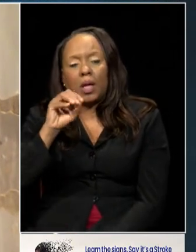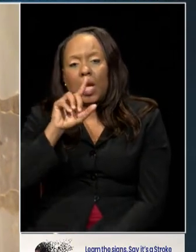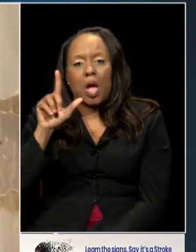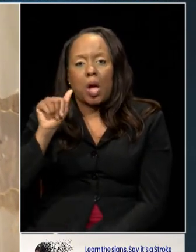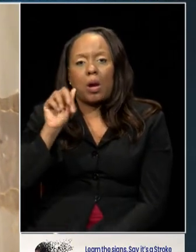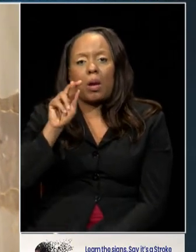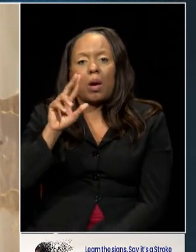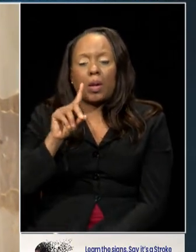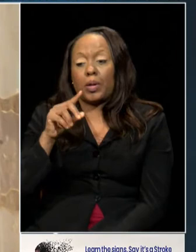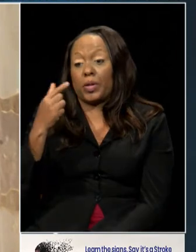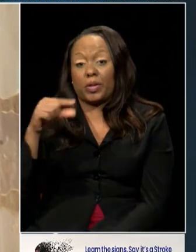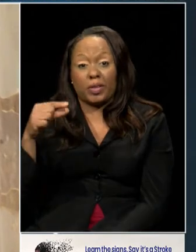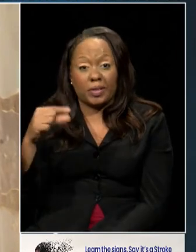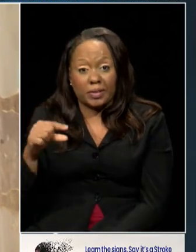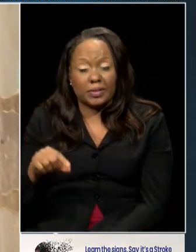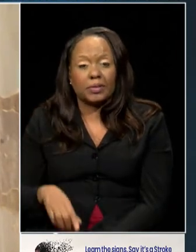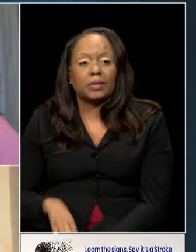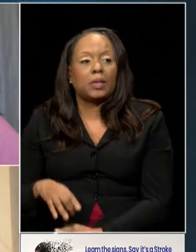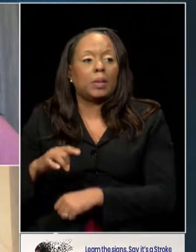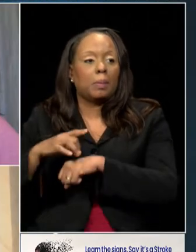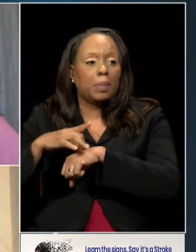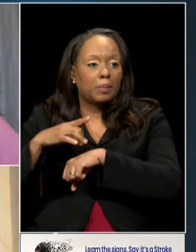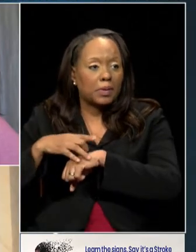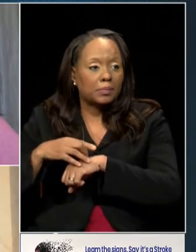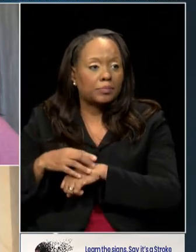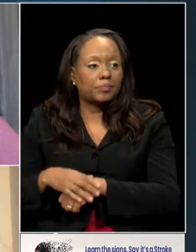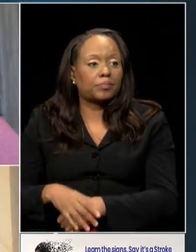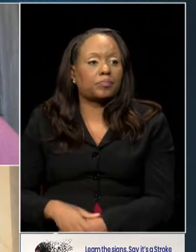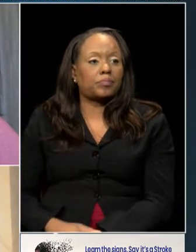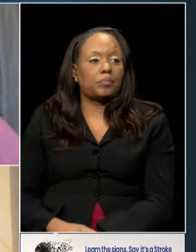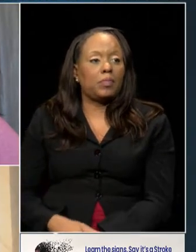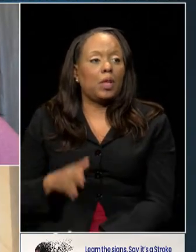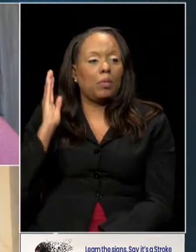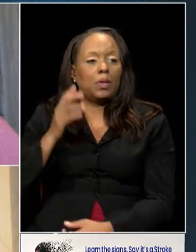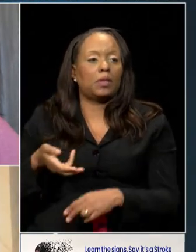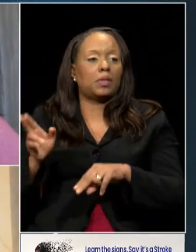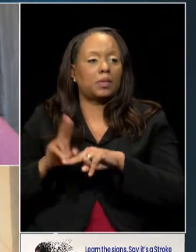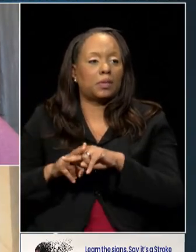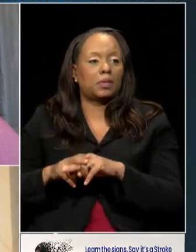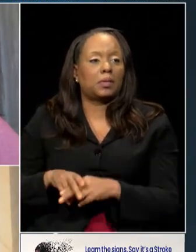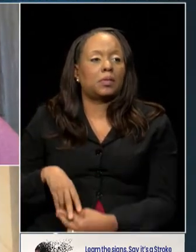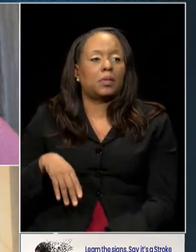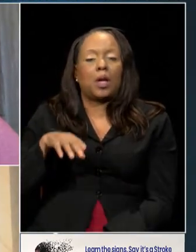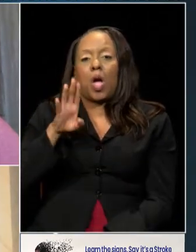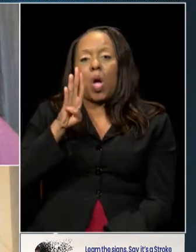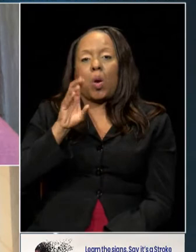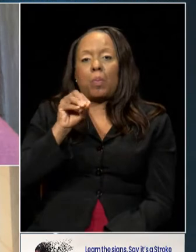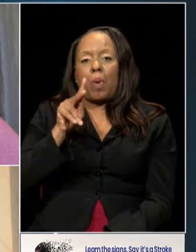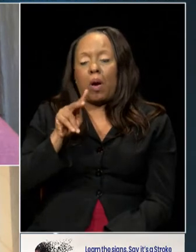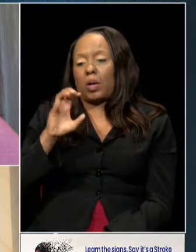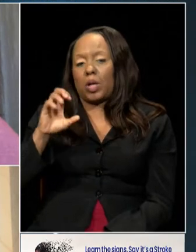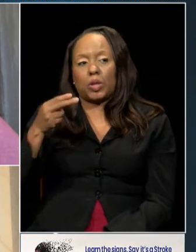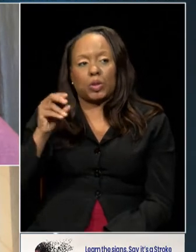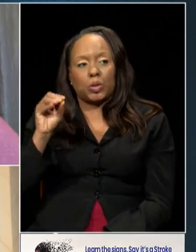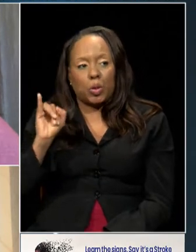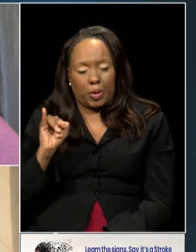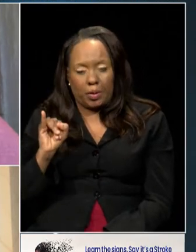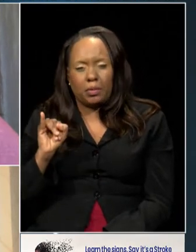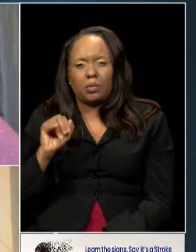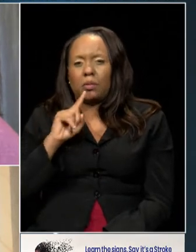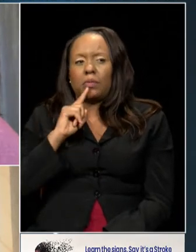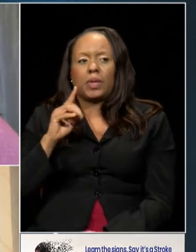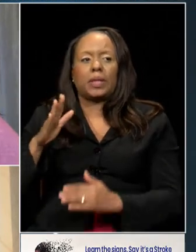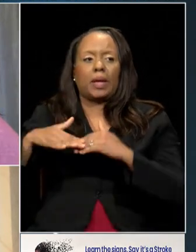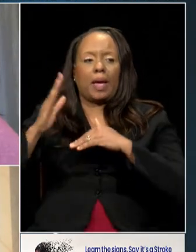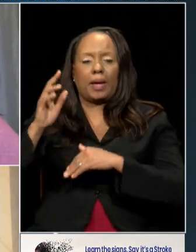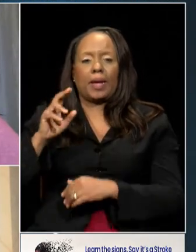turnip greens, those types of foods can increase your vitamin K levels. Bok choy would be one of them, yes. Okay. That is high in vitamin